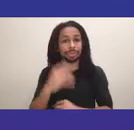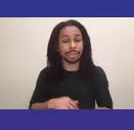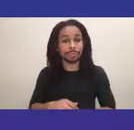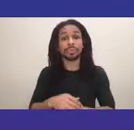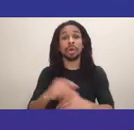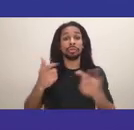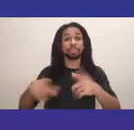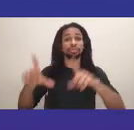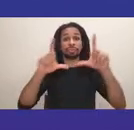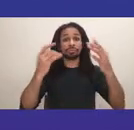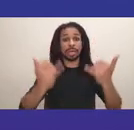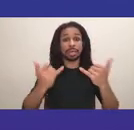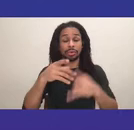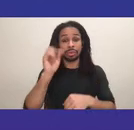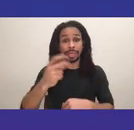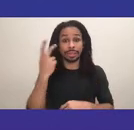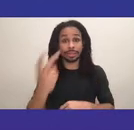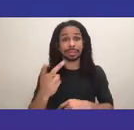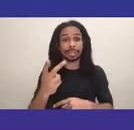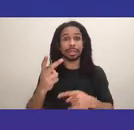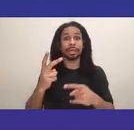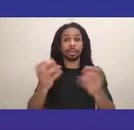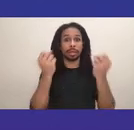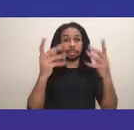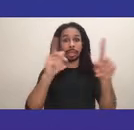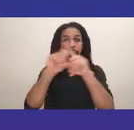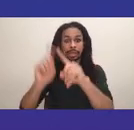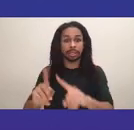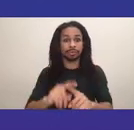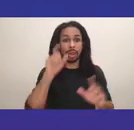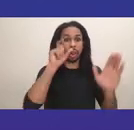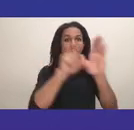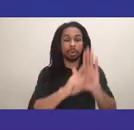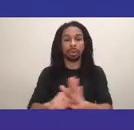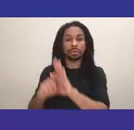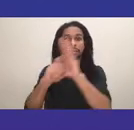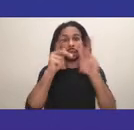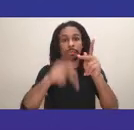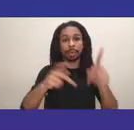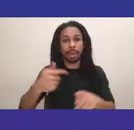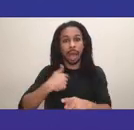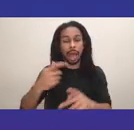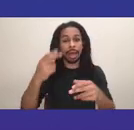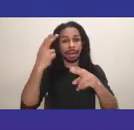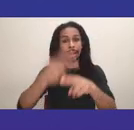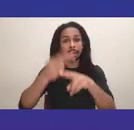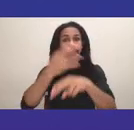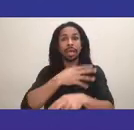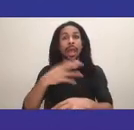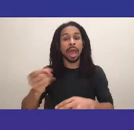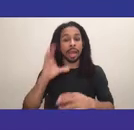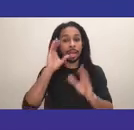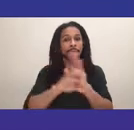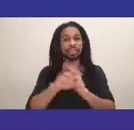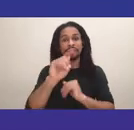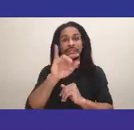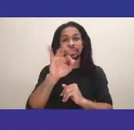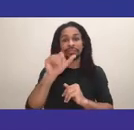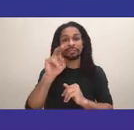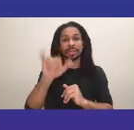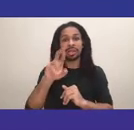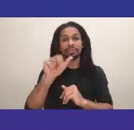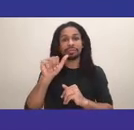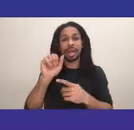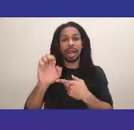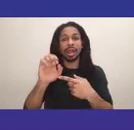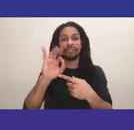now, you can see again a collage of logos of the folks that I just named, including an image of Tiffany Ray Fisher speaking into a